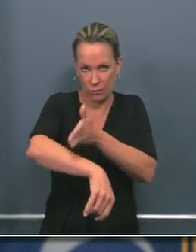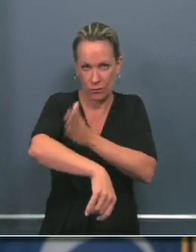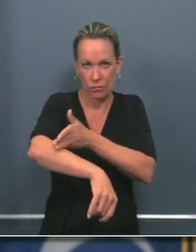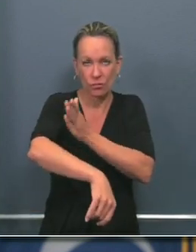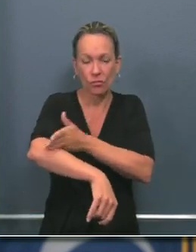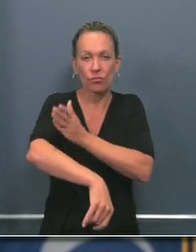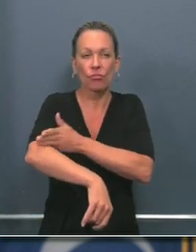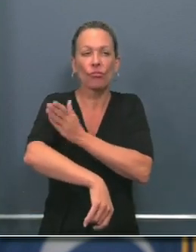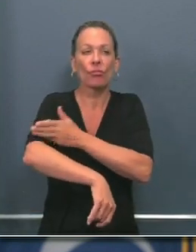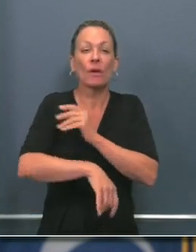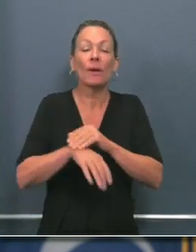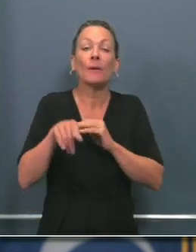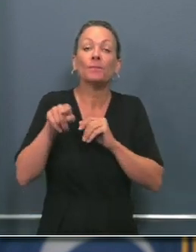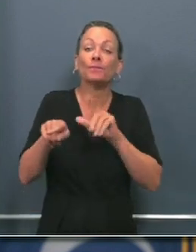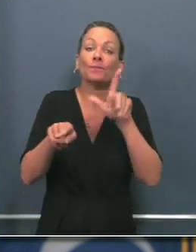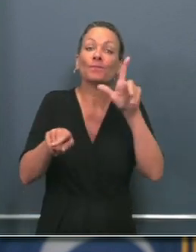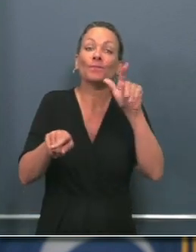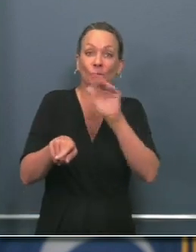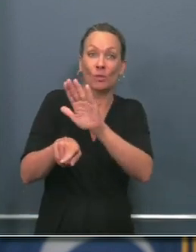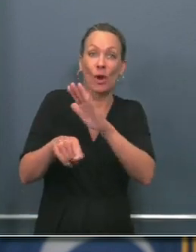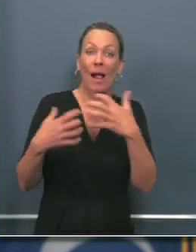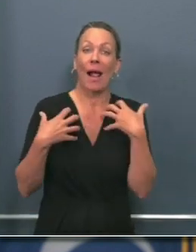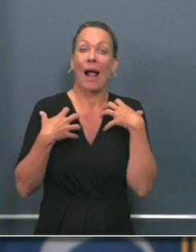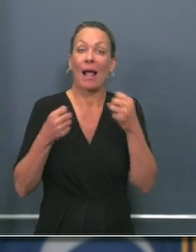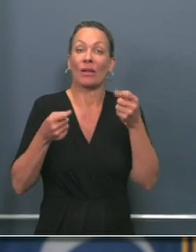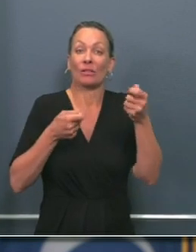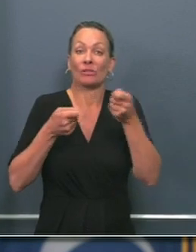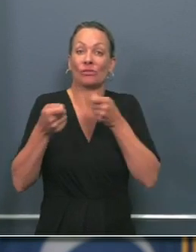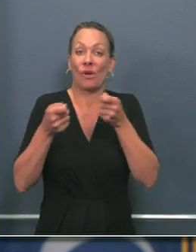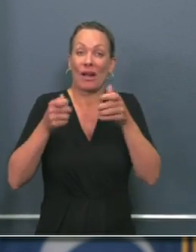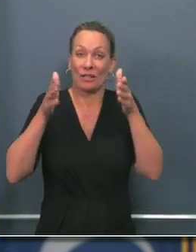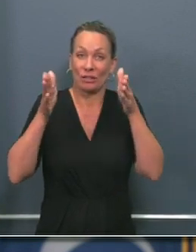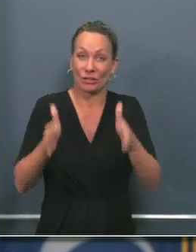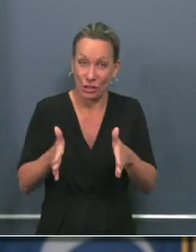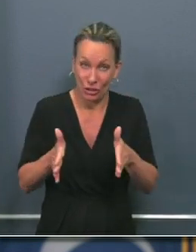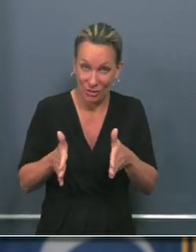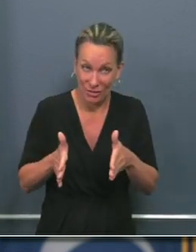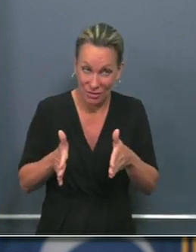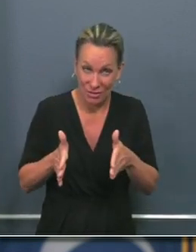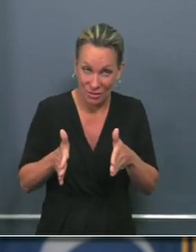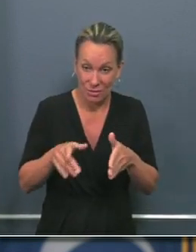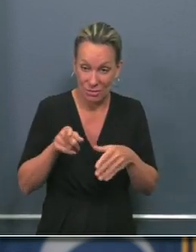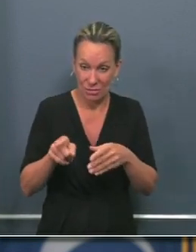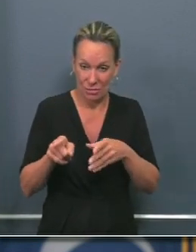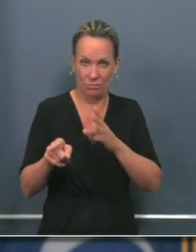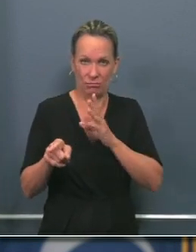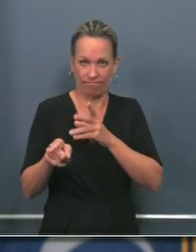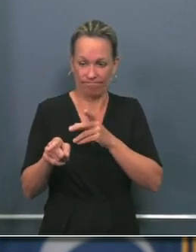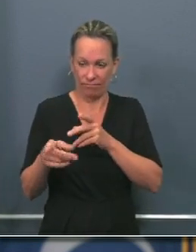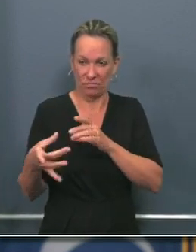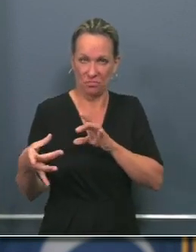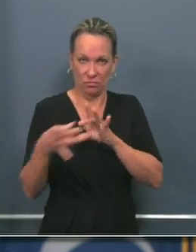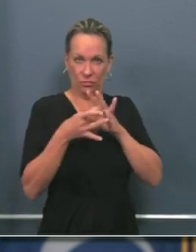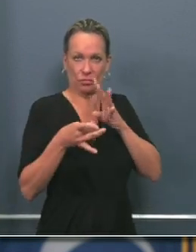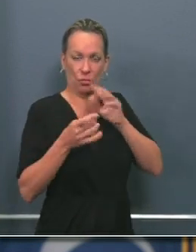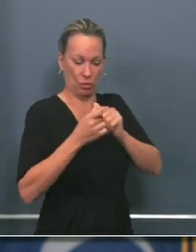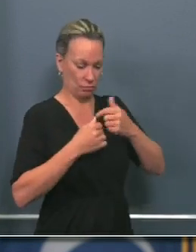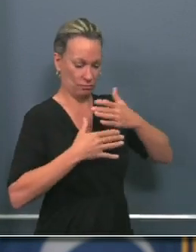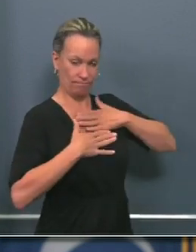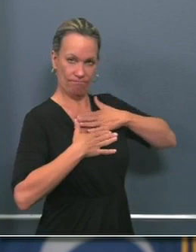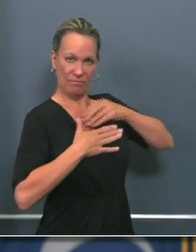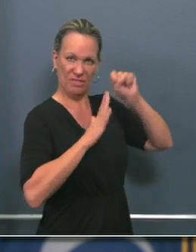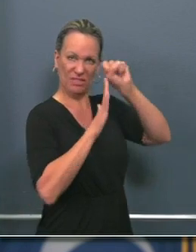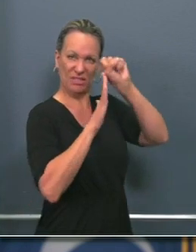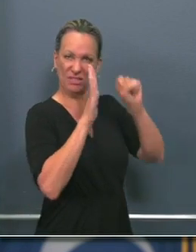may know this, it may not be obvious to others, but our current Health and Human Service Director comes from LA